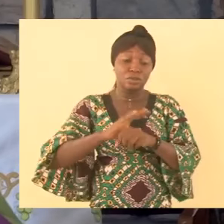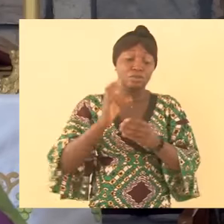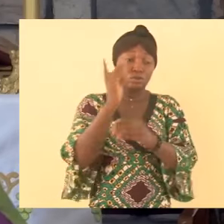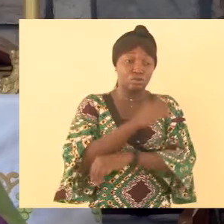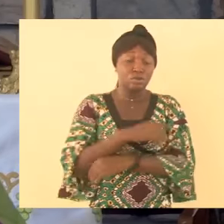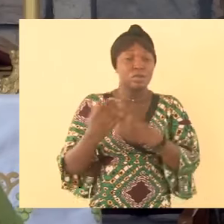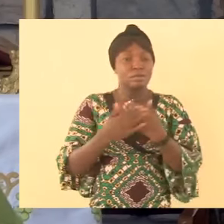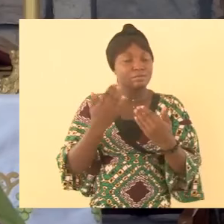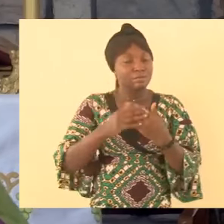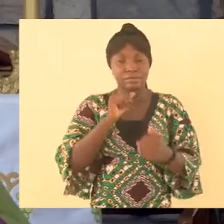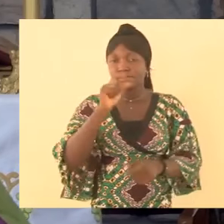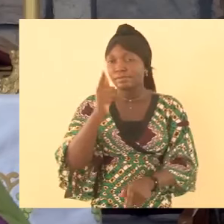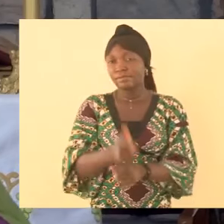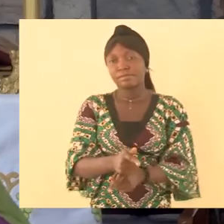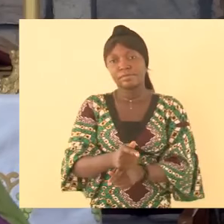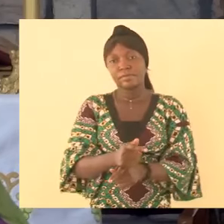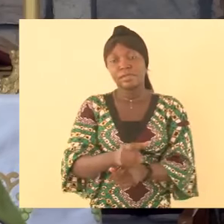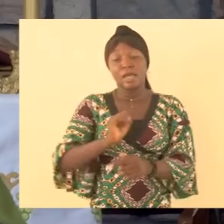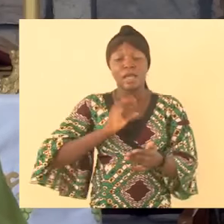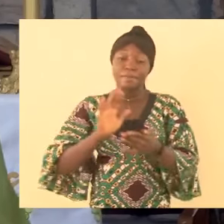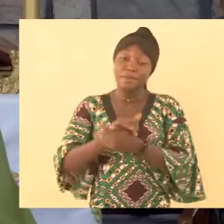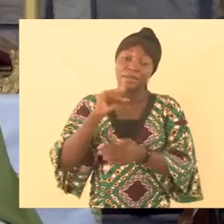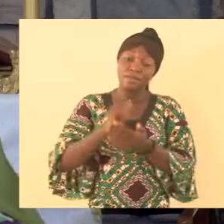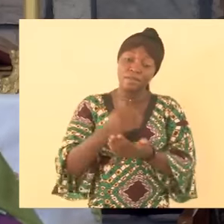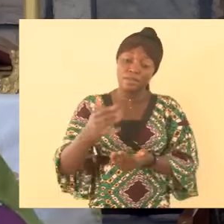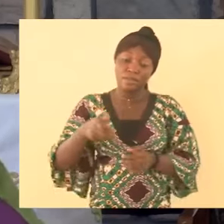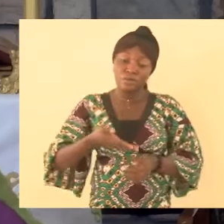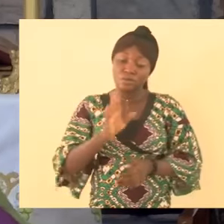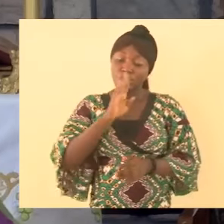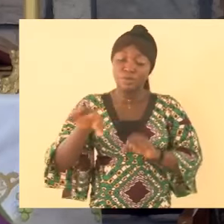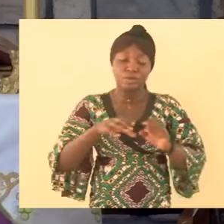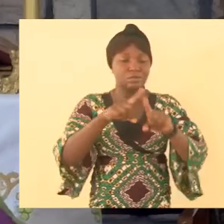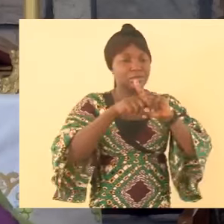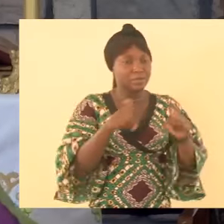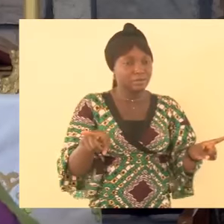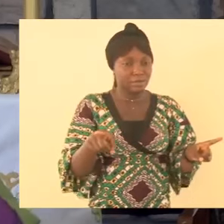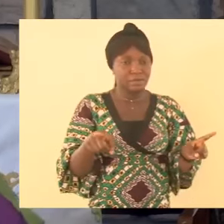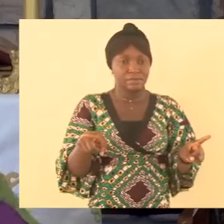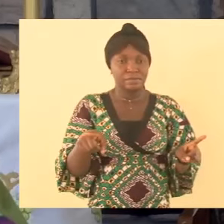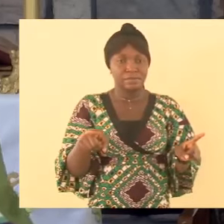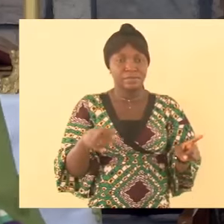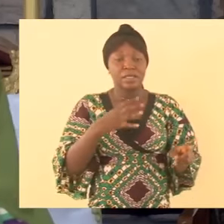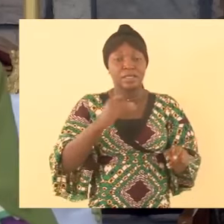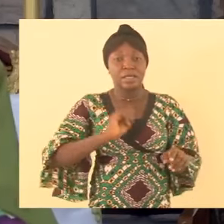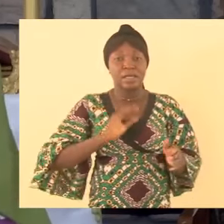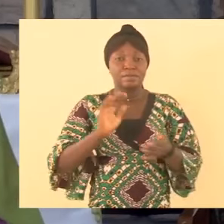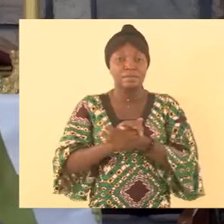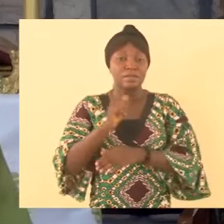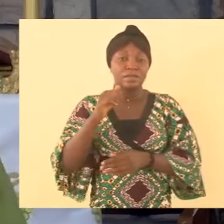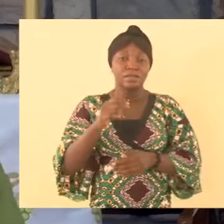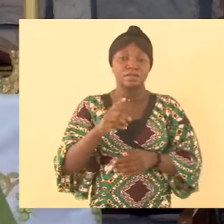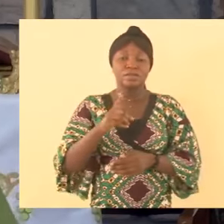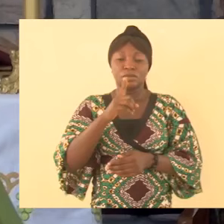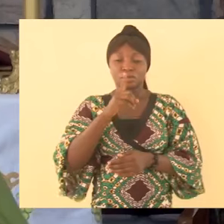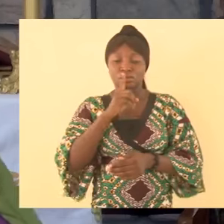simply ridiculous. I believe that things could be done differently. I believe